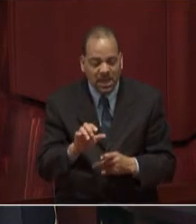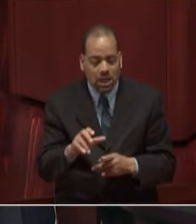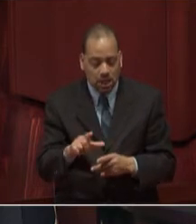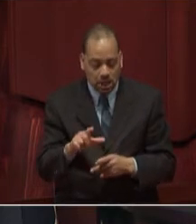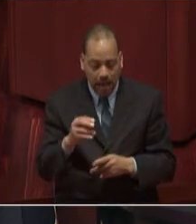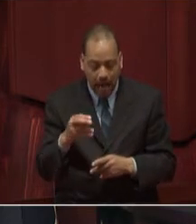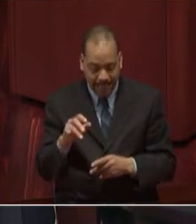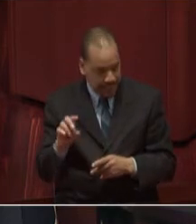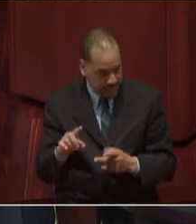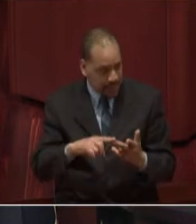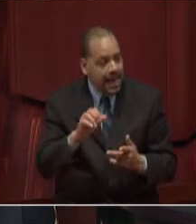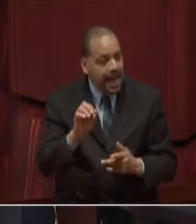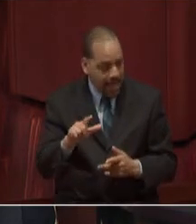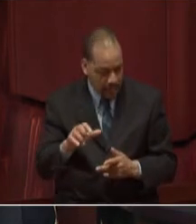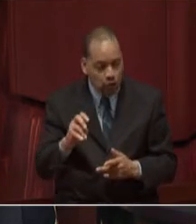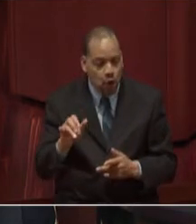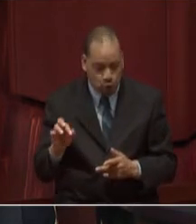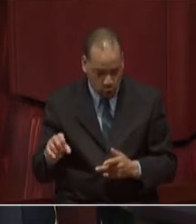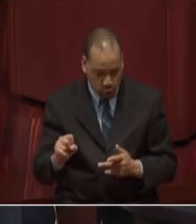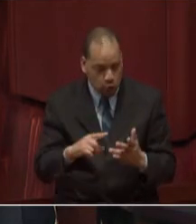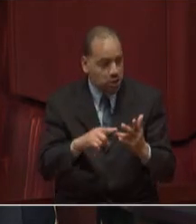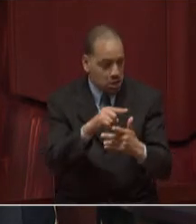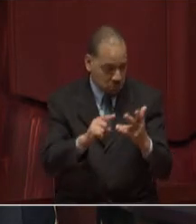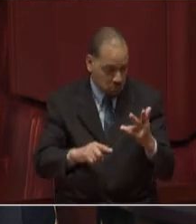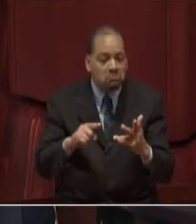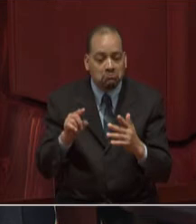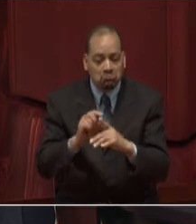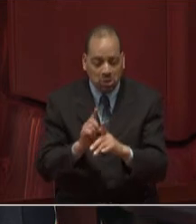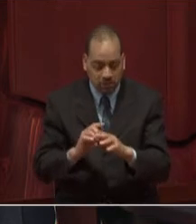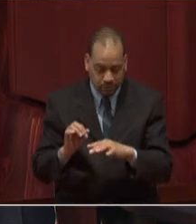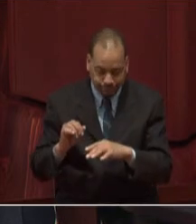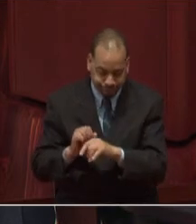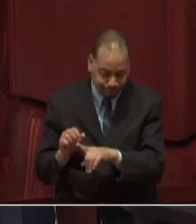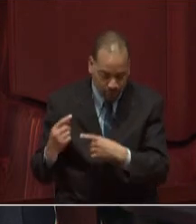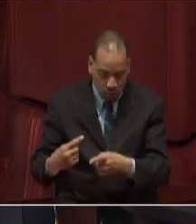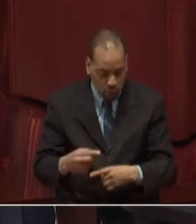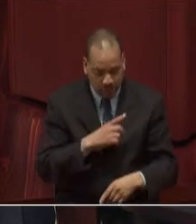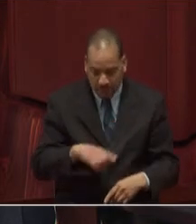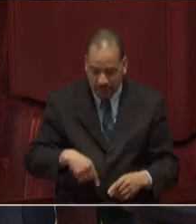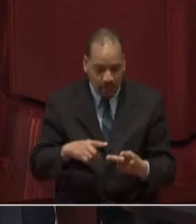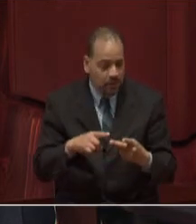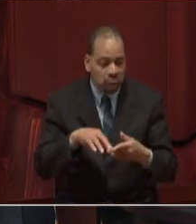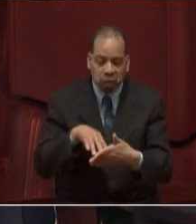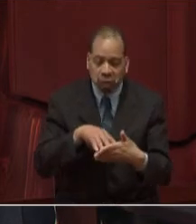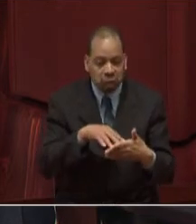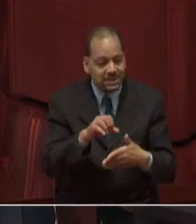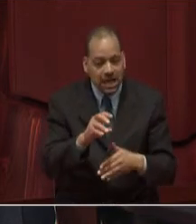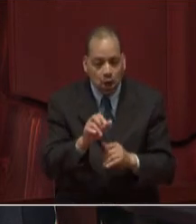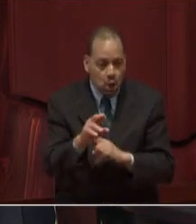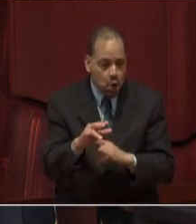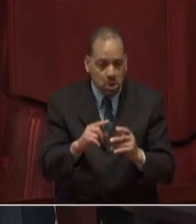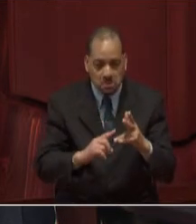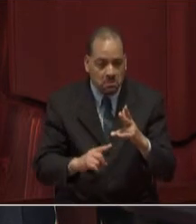Saunders, people who had been practicing diplomats, scholars for decades already